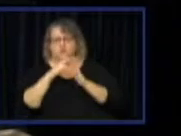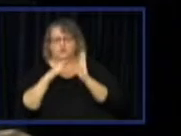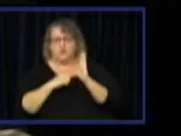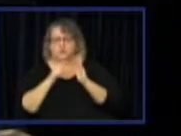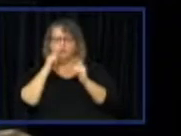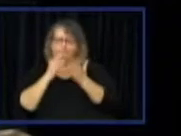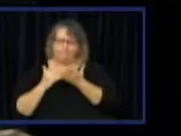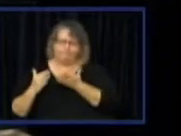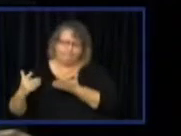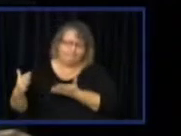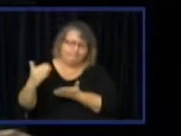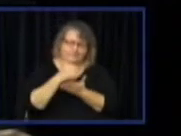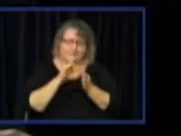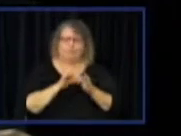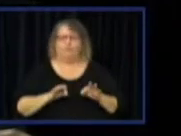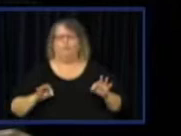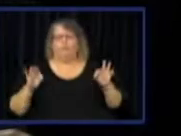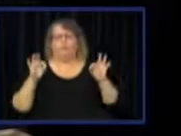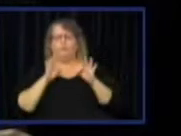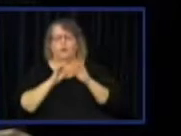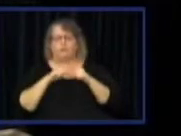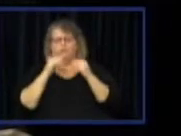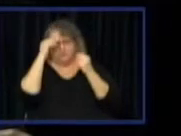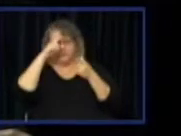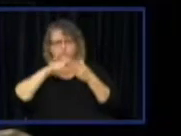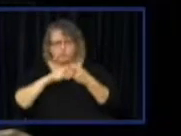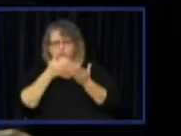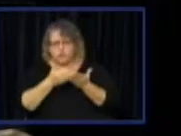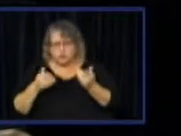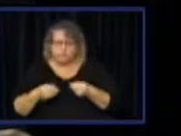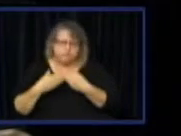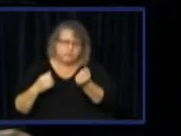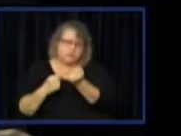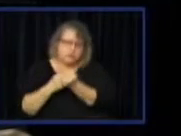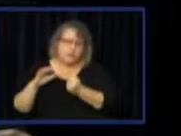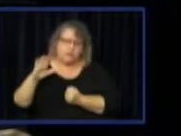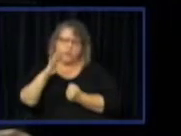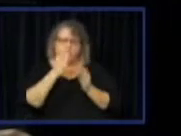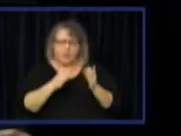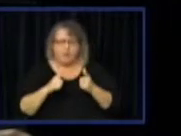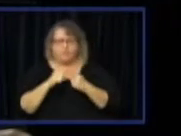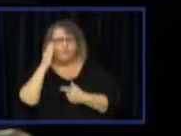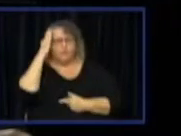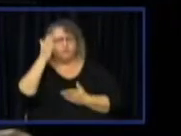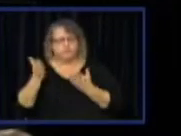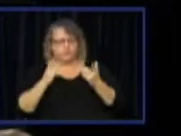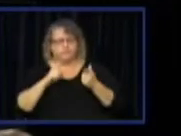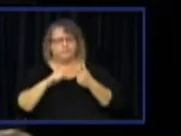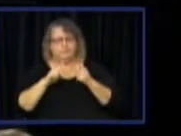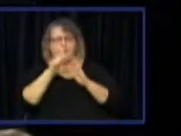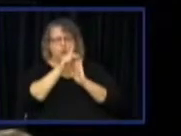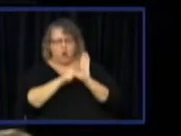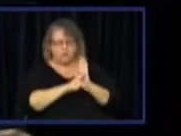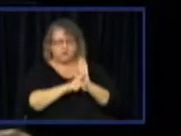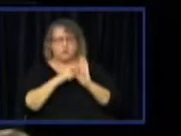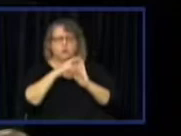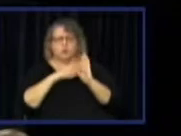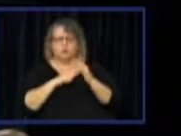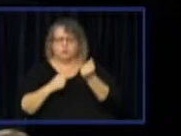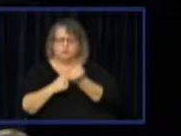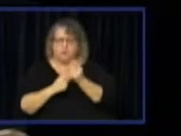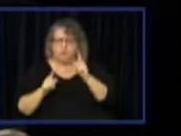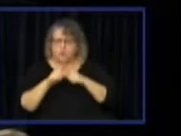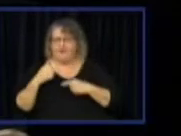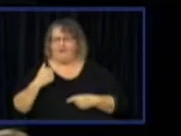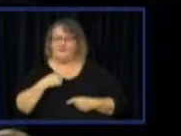is critically important to let them know so that they can better plan the services and the policies that are needed for people